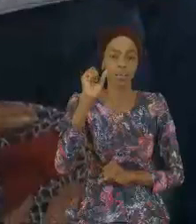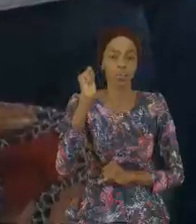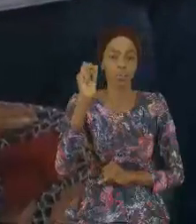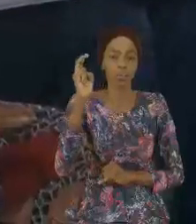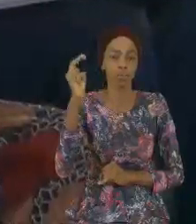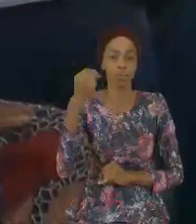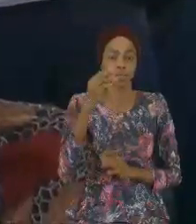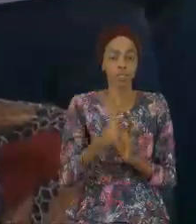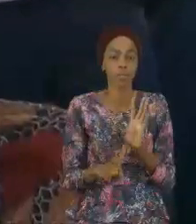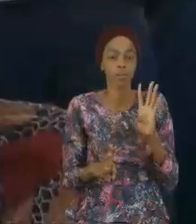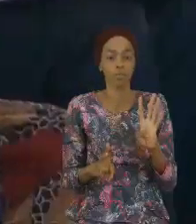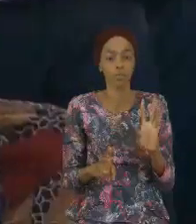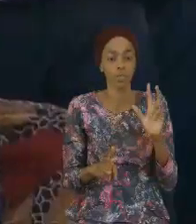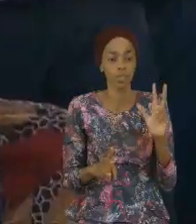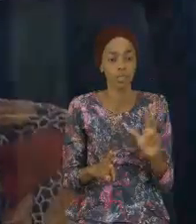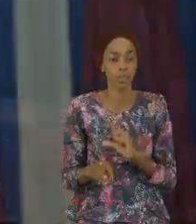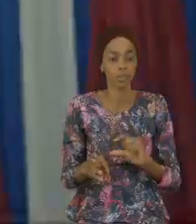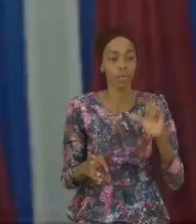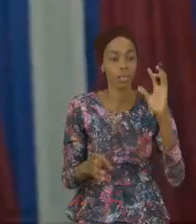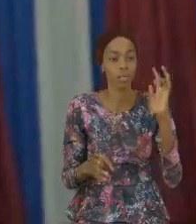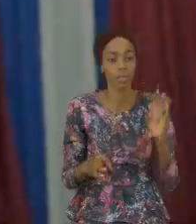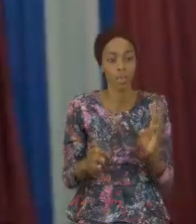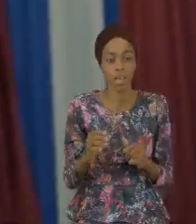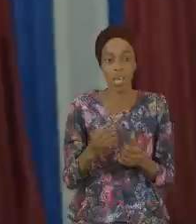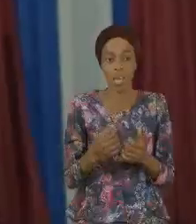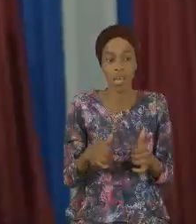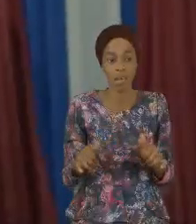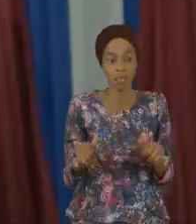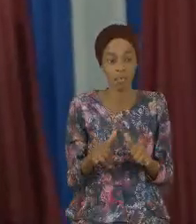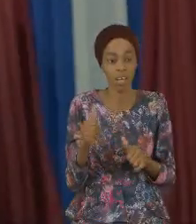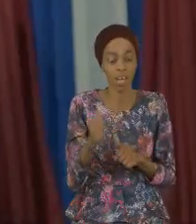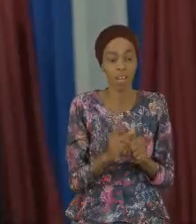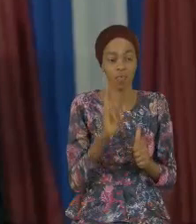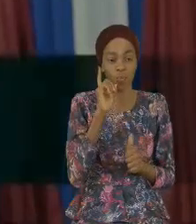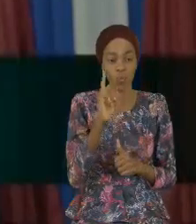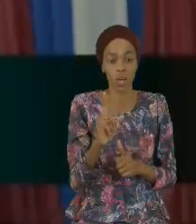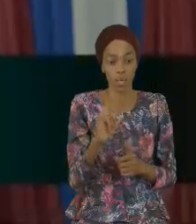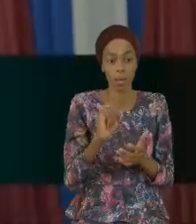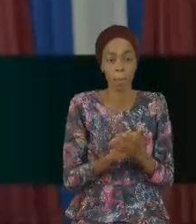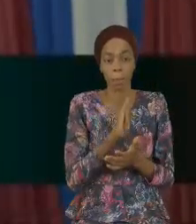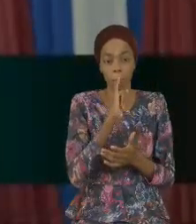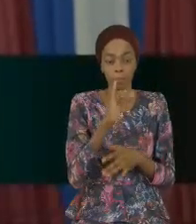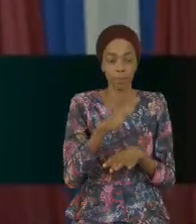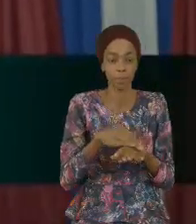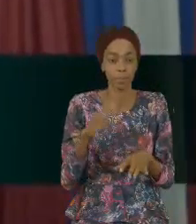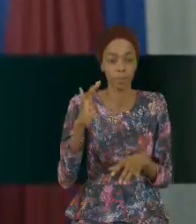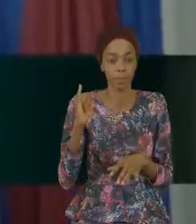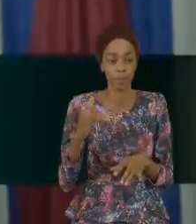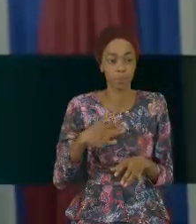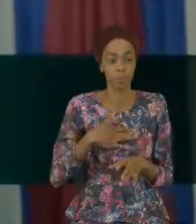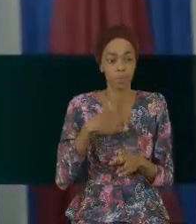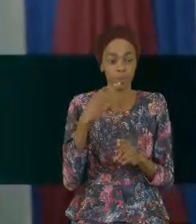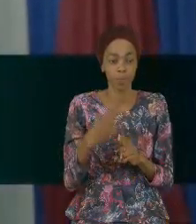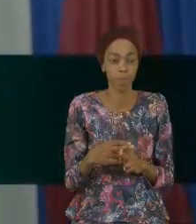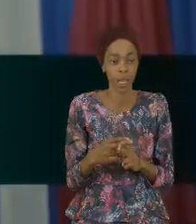looking at verse 7. Even everyone, look at that. Even everyone that is called by